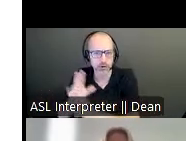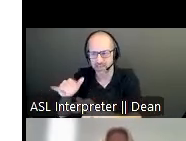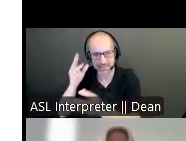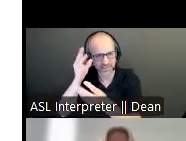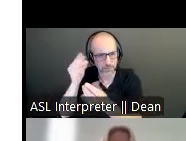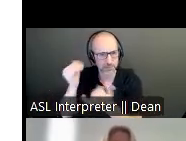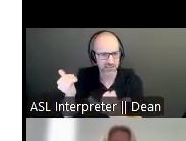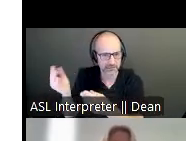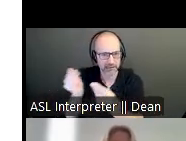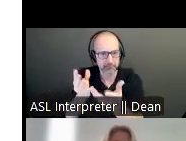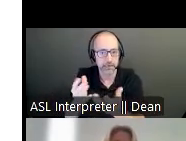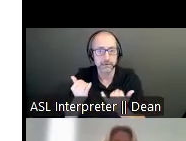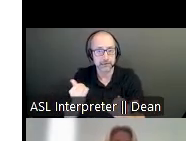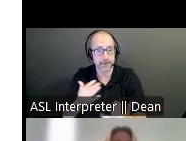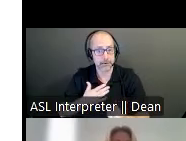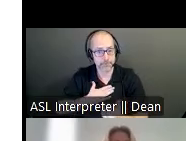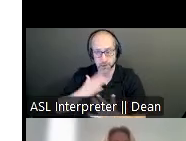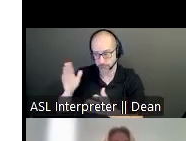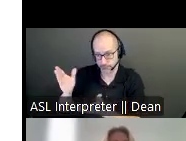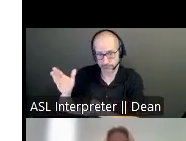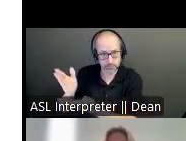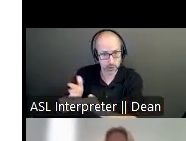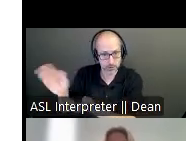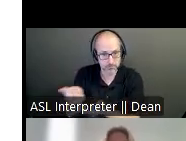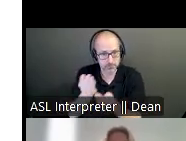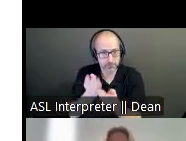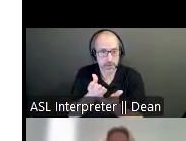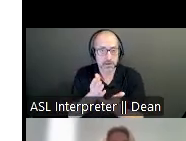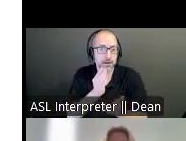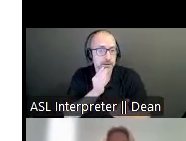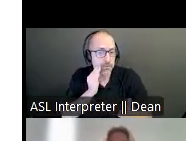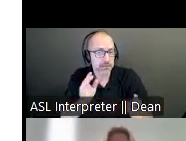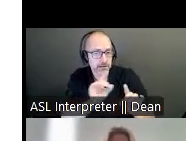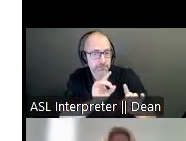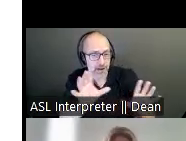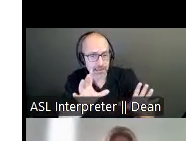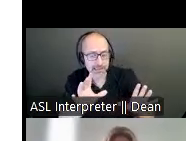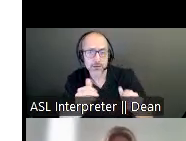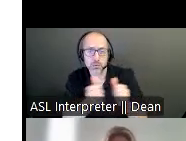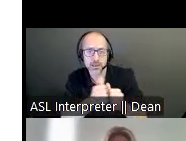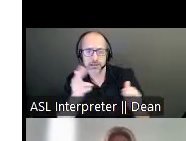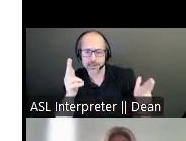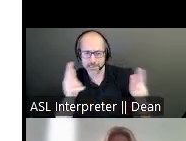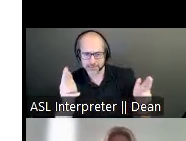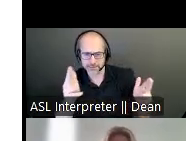So today I will be speaking and reporting on domestic violence homicides by firearms in Ontario.